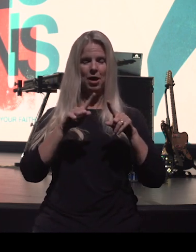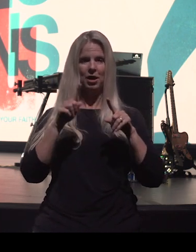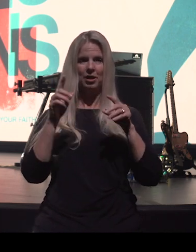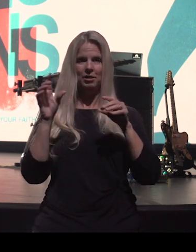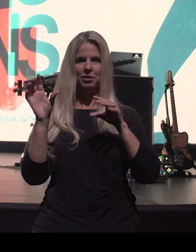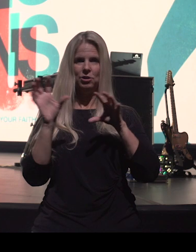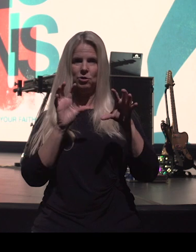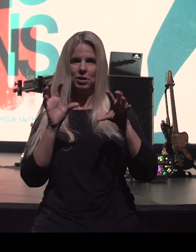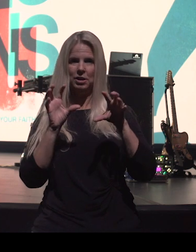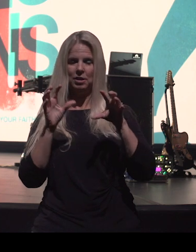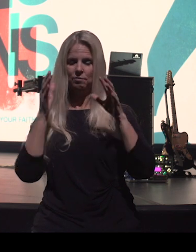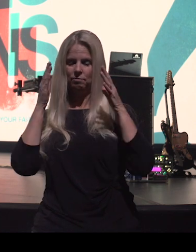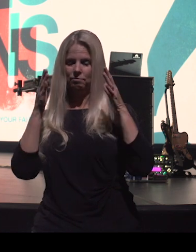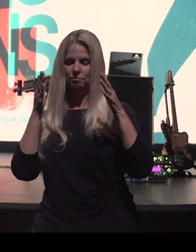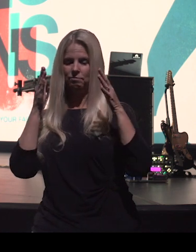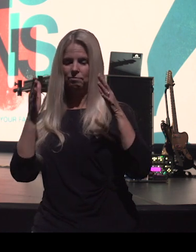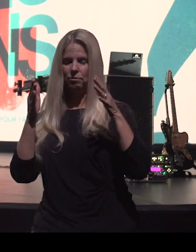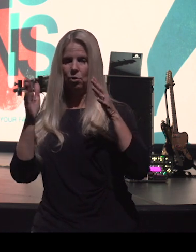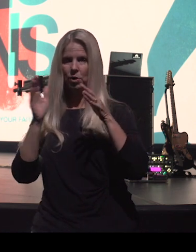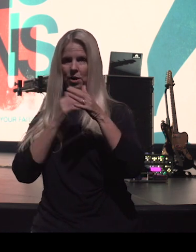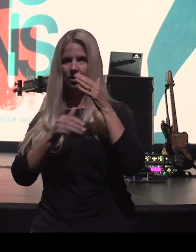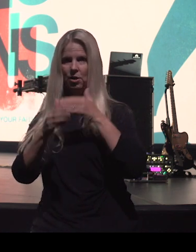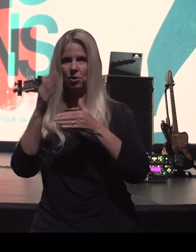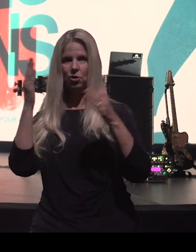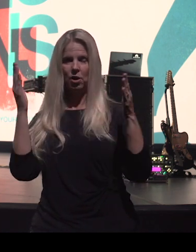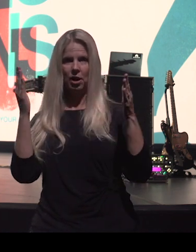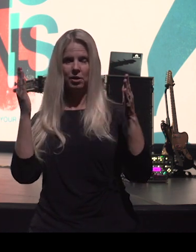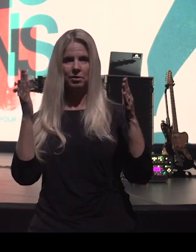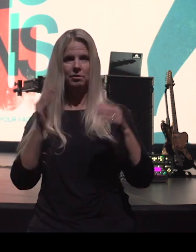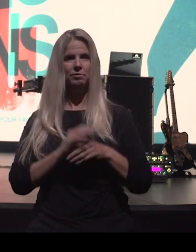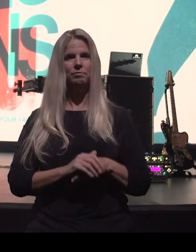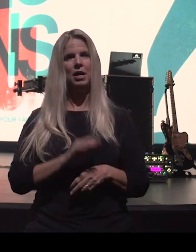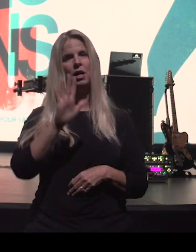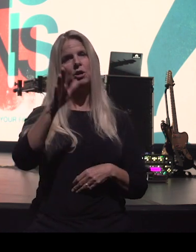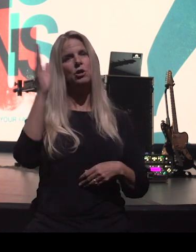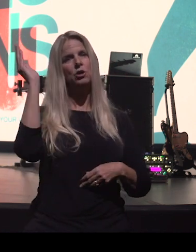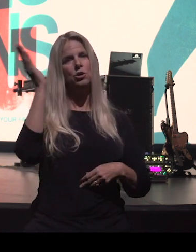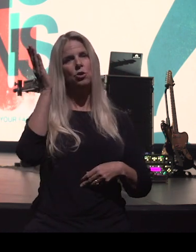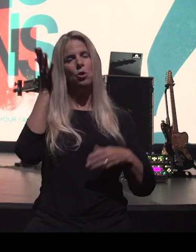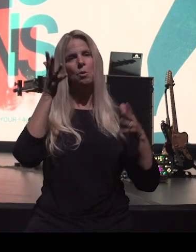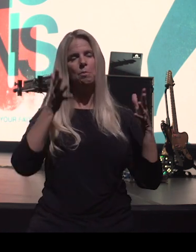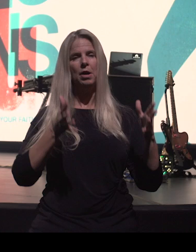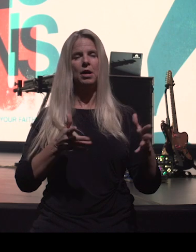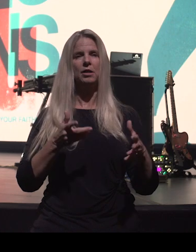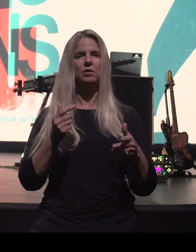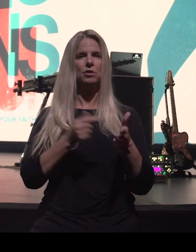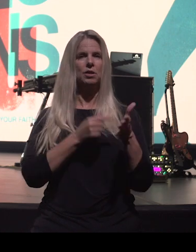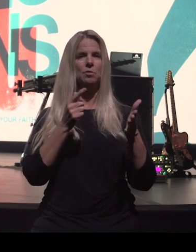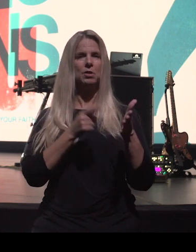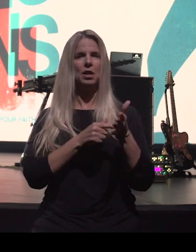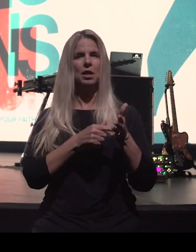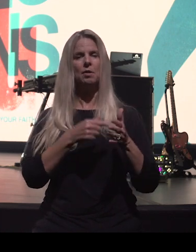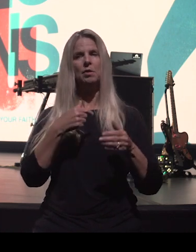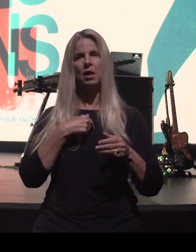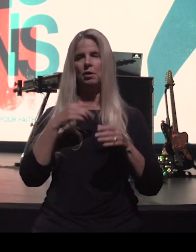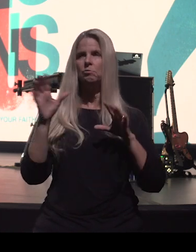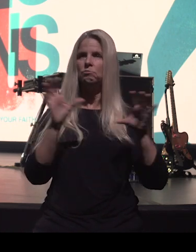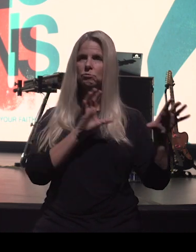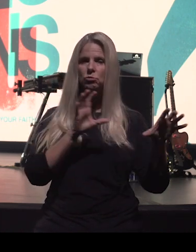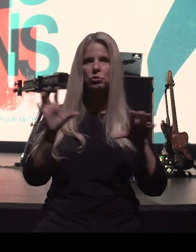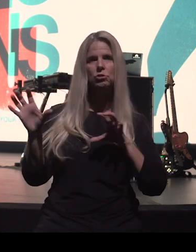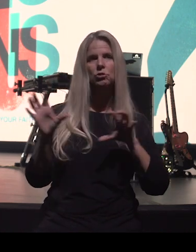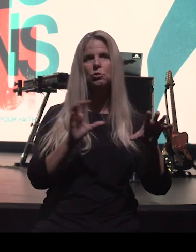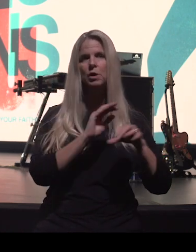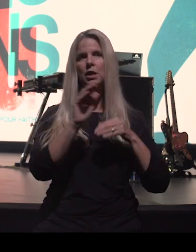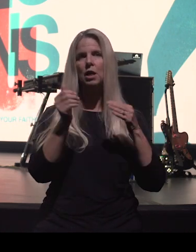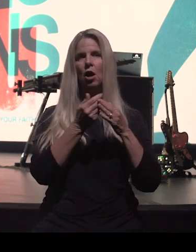pastor. I want to be transparent. I've had times like I feel like maybe I'm like doing all the right things, but I have